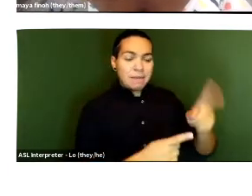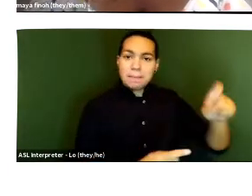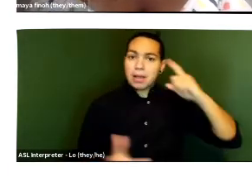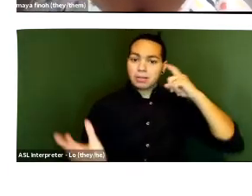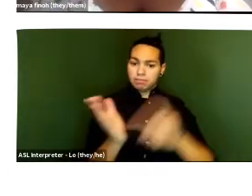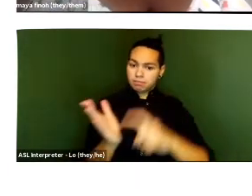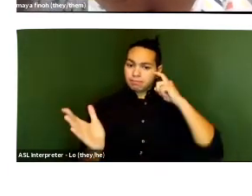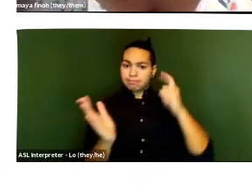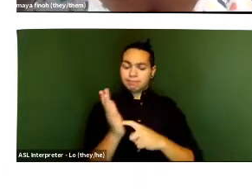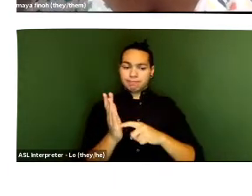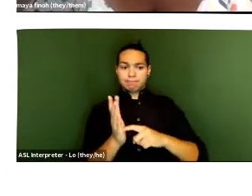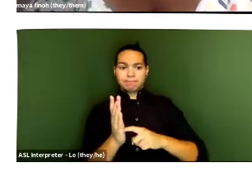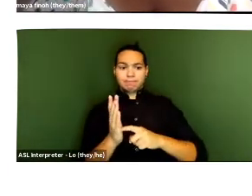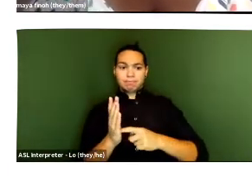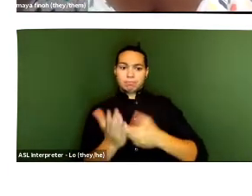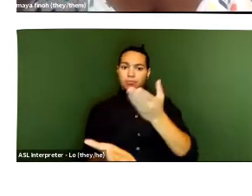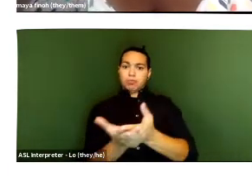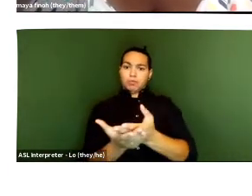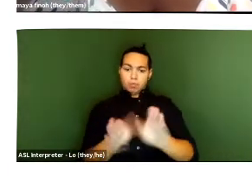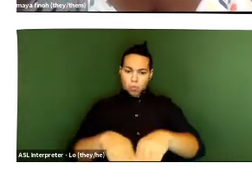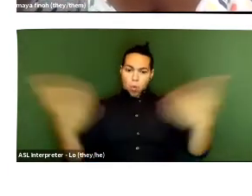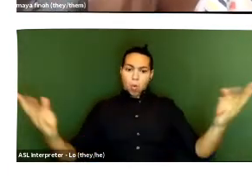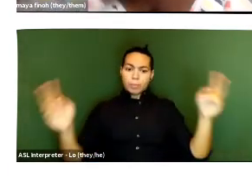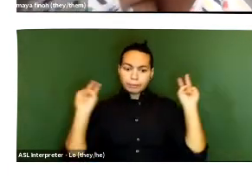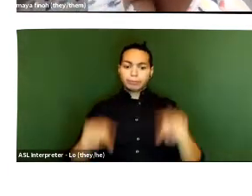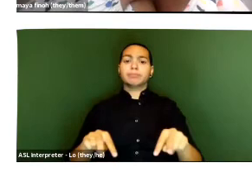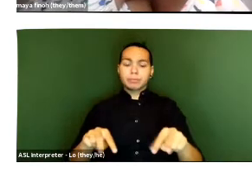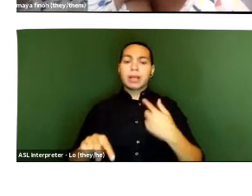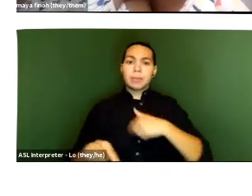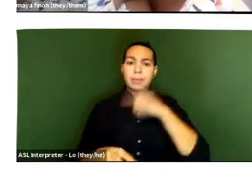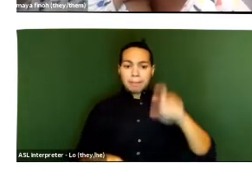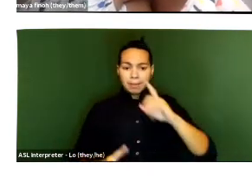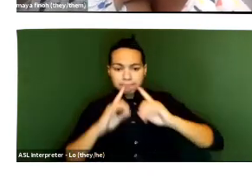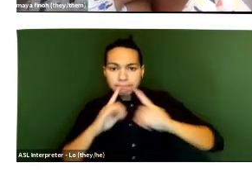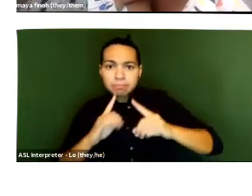and given space in our conversations and our advocacy.